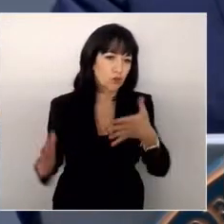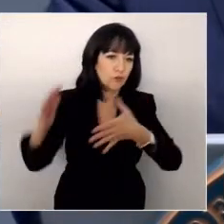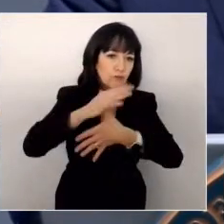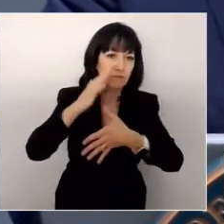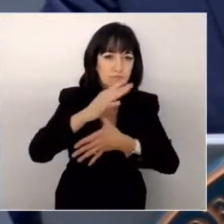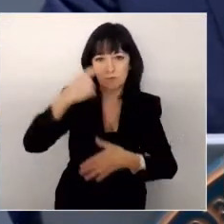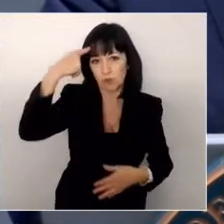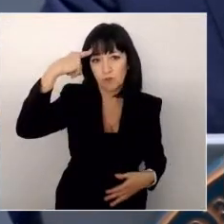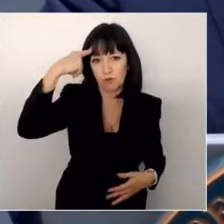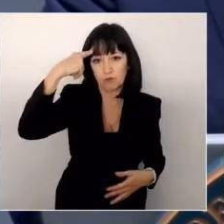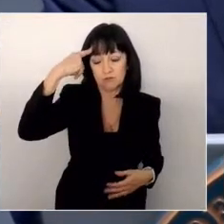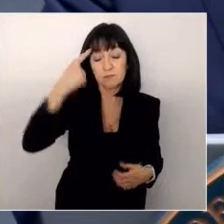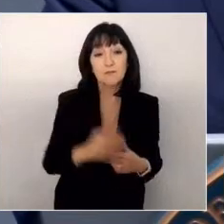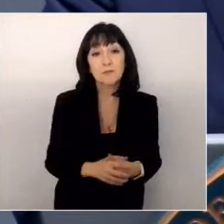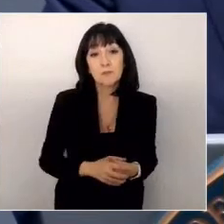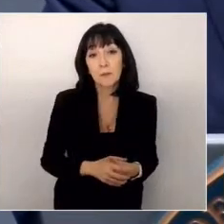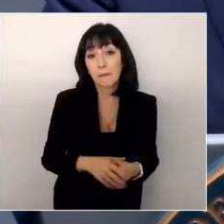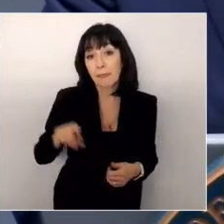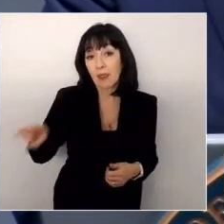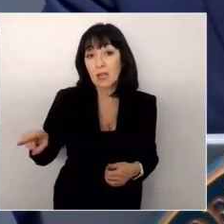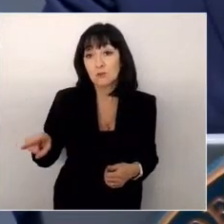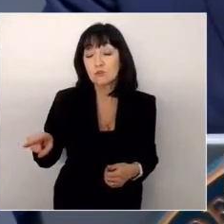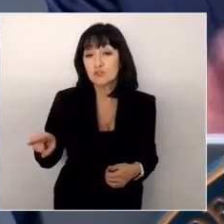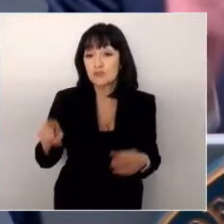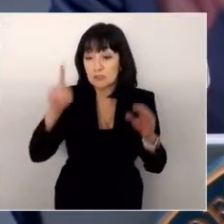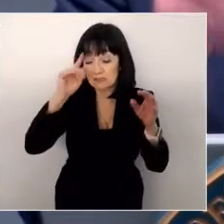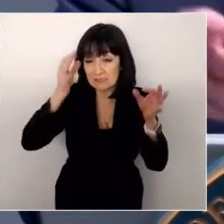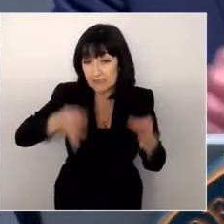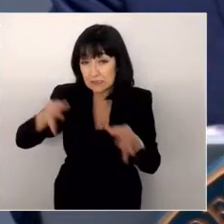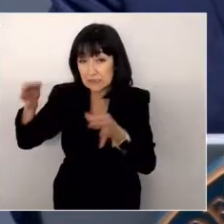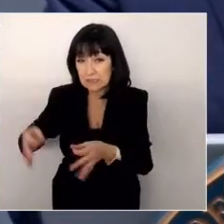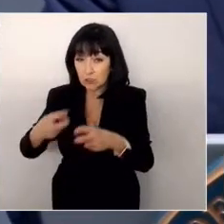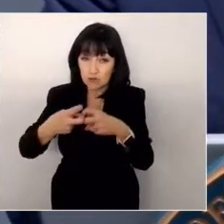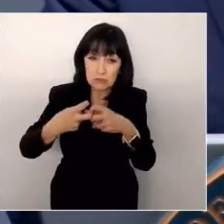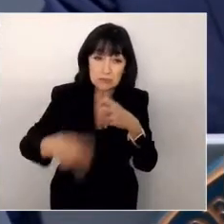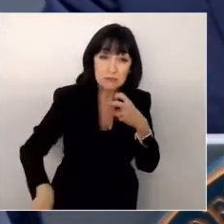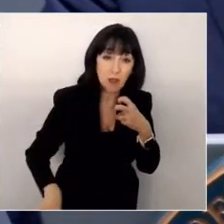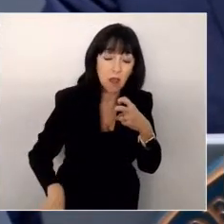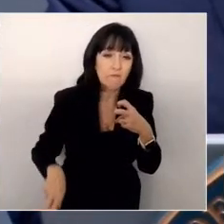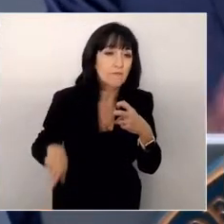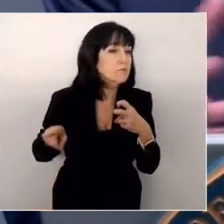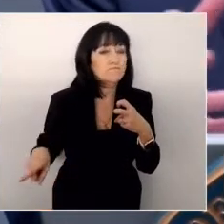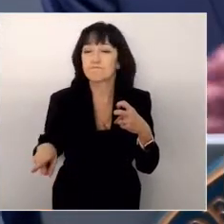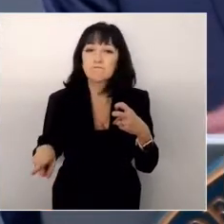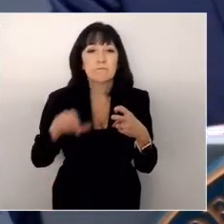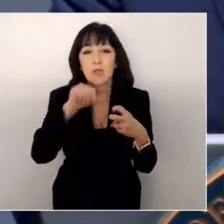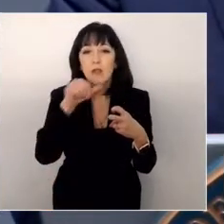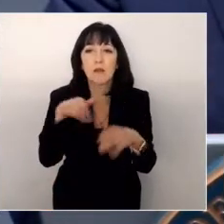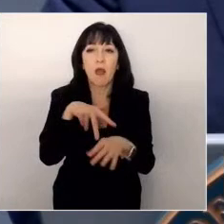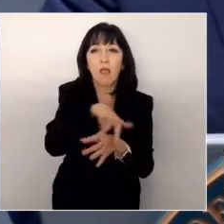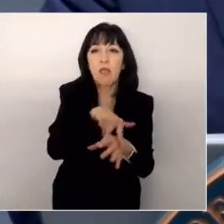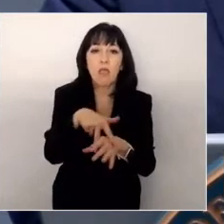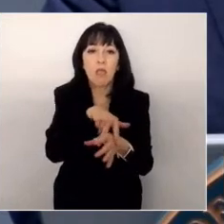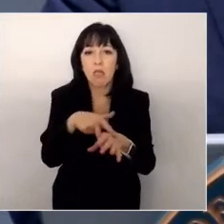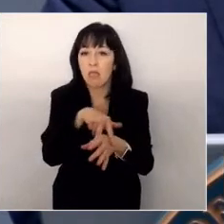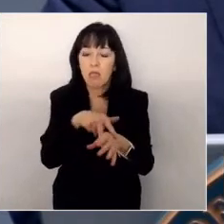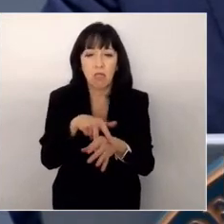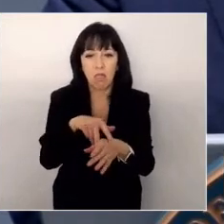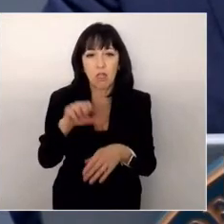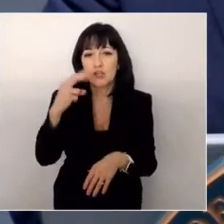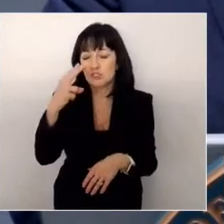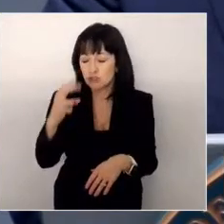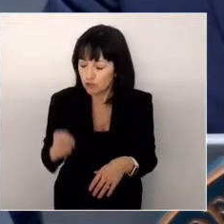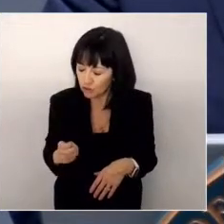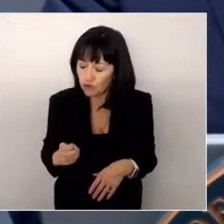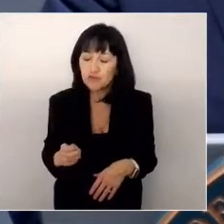a tough call, and she had to make many, she would stand by it. Please join me in a round of applause to pay tribute to